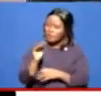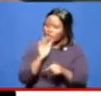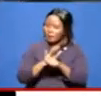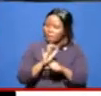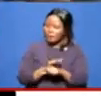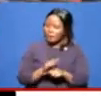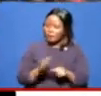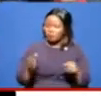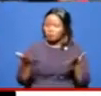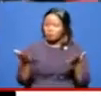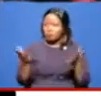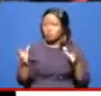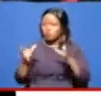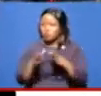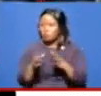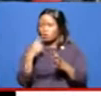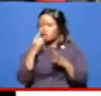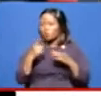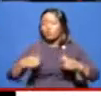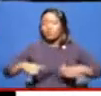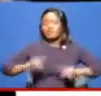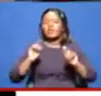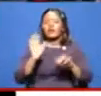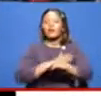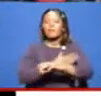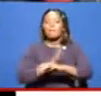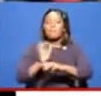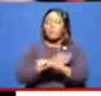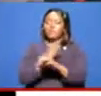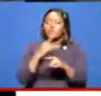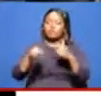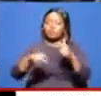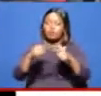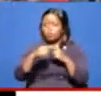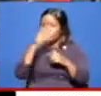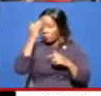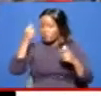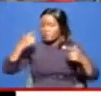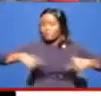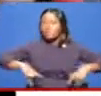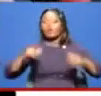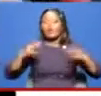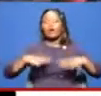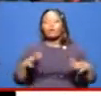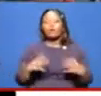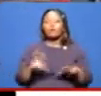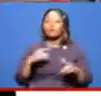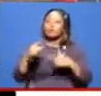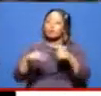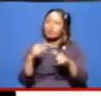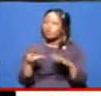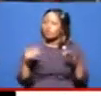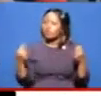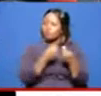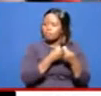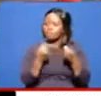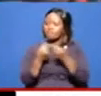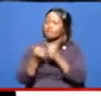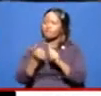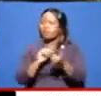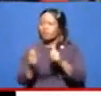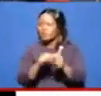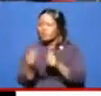You just let the music play. That's why we have the music play. Allow the players to play, to, you know, so you don't just call